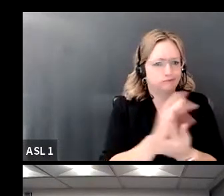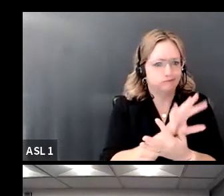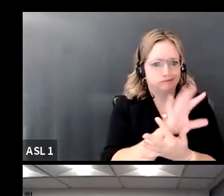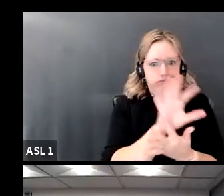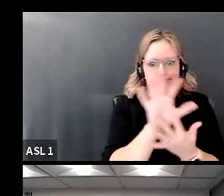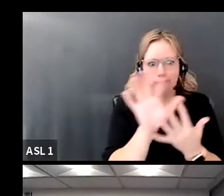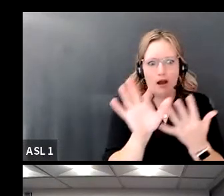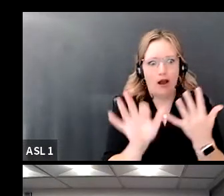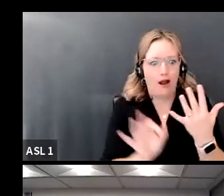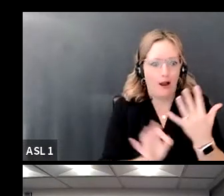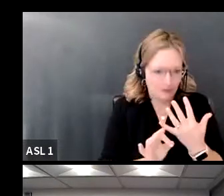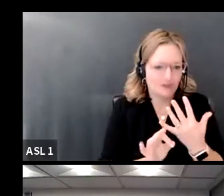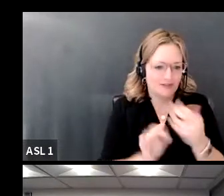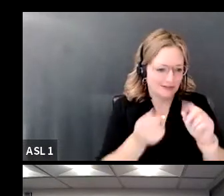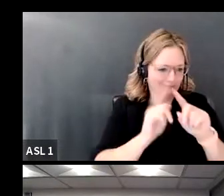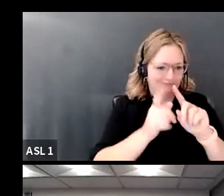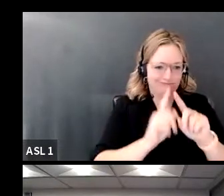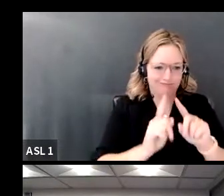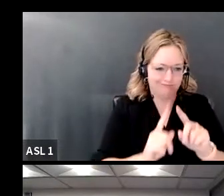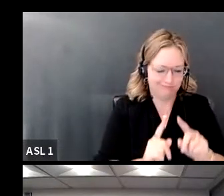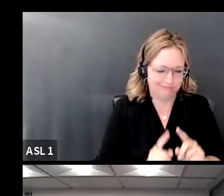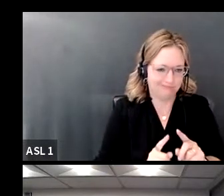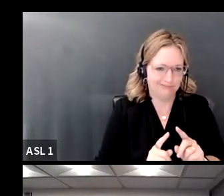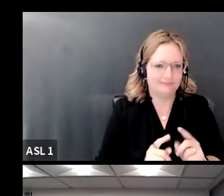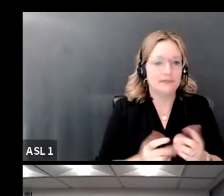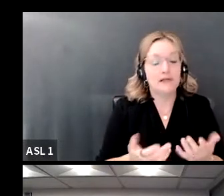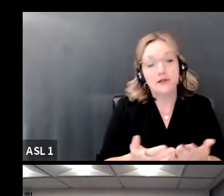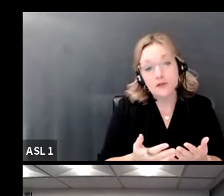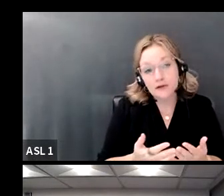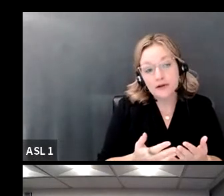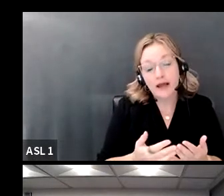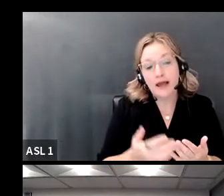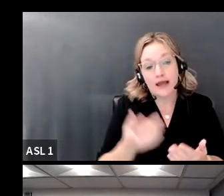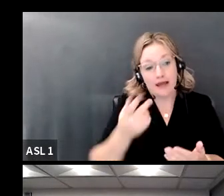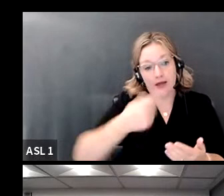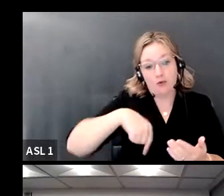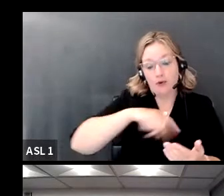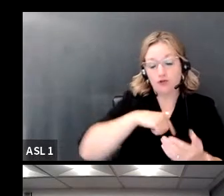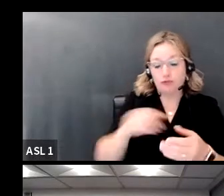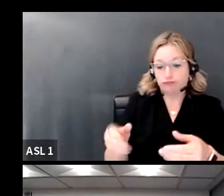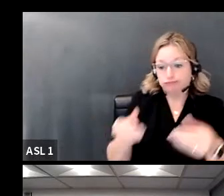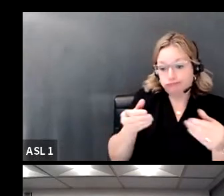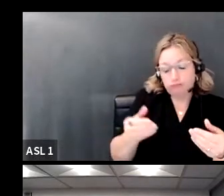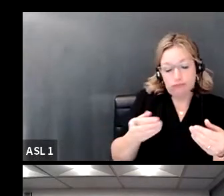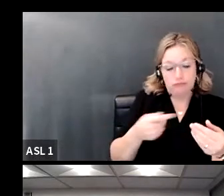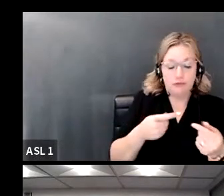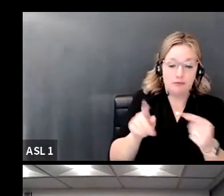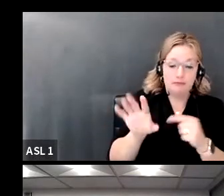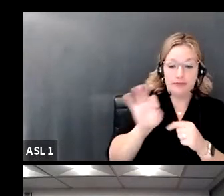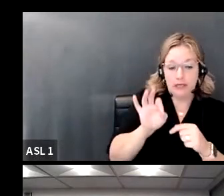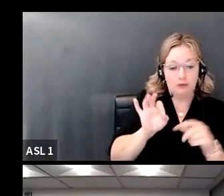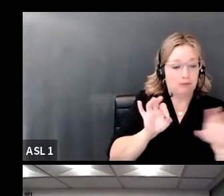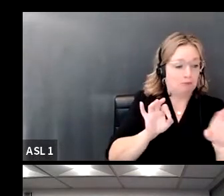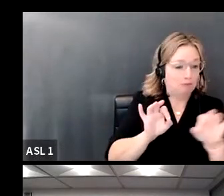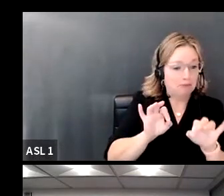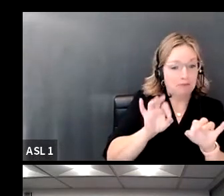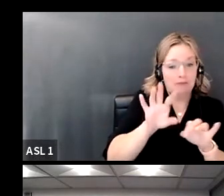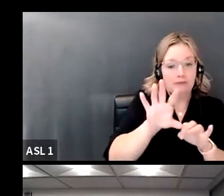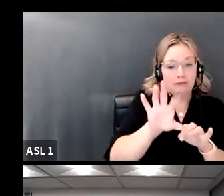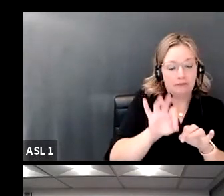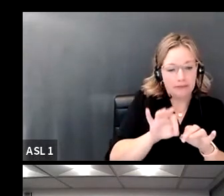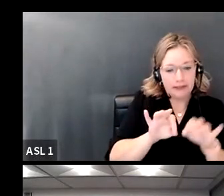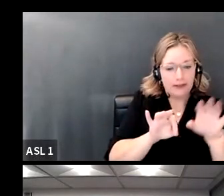options that um we could perhaps pick and choose from if we wanted to move to a more